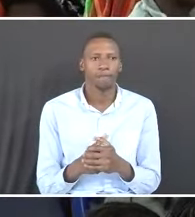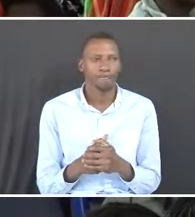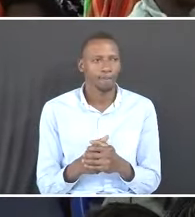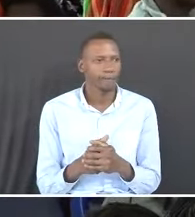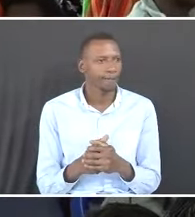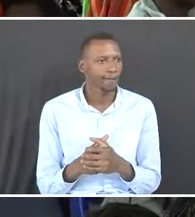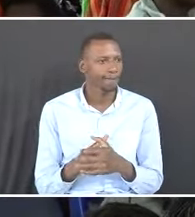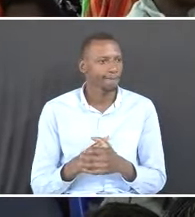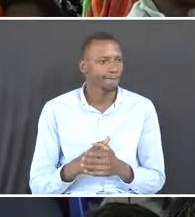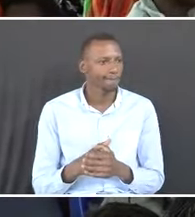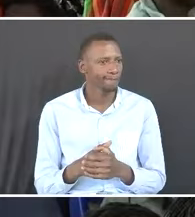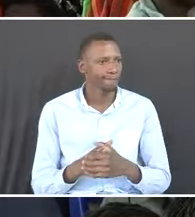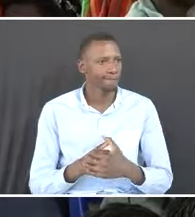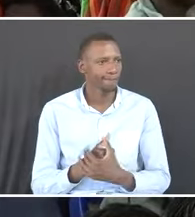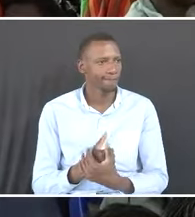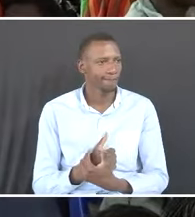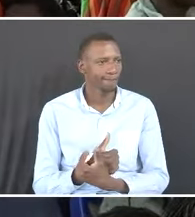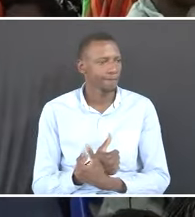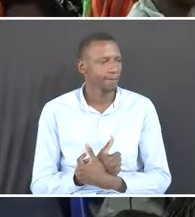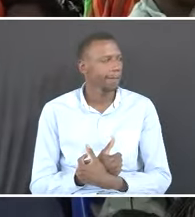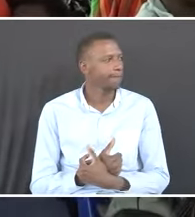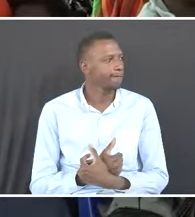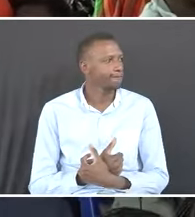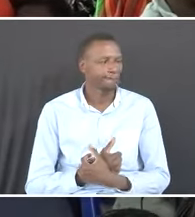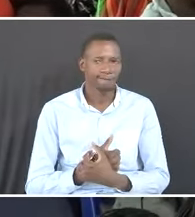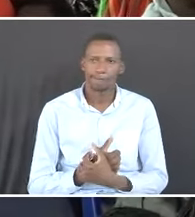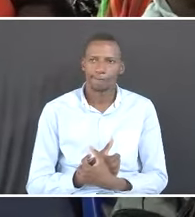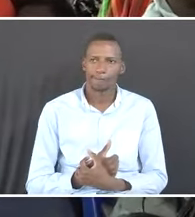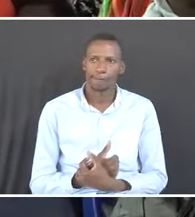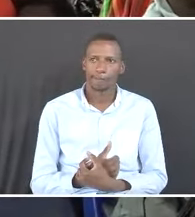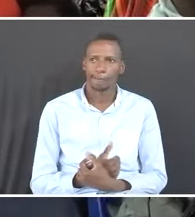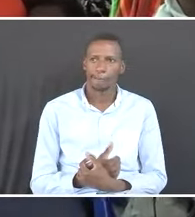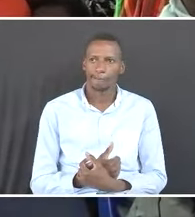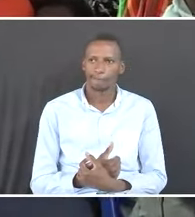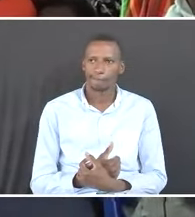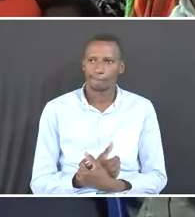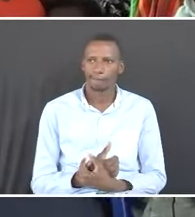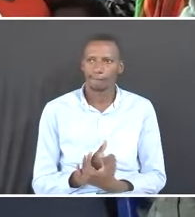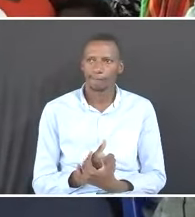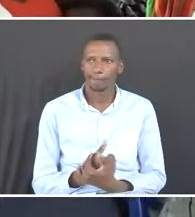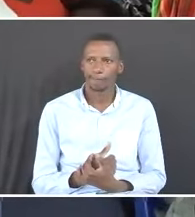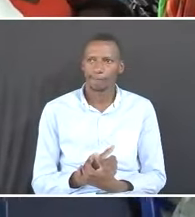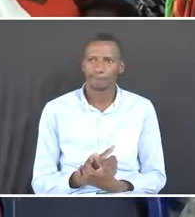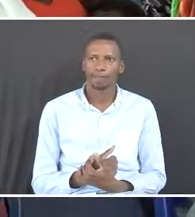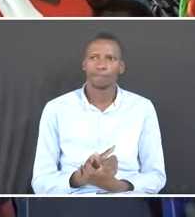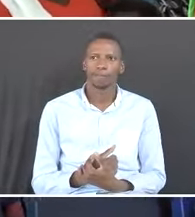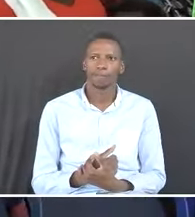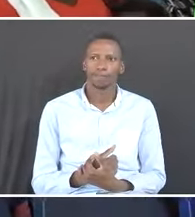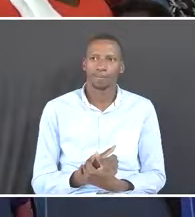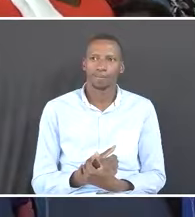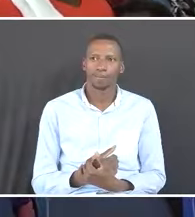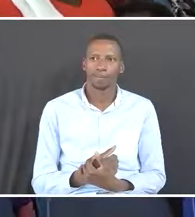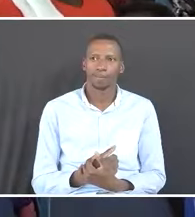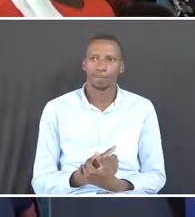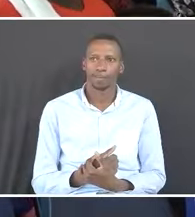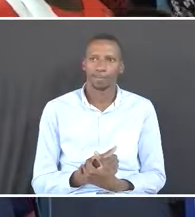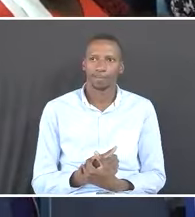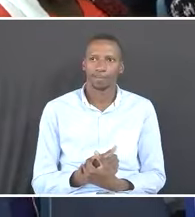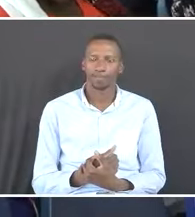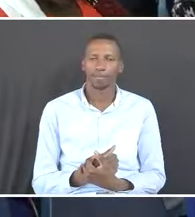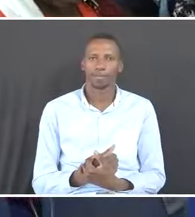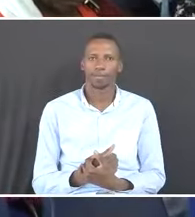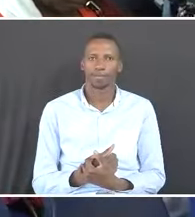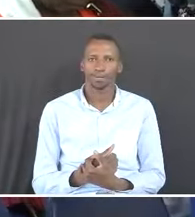George Bernard in the song, The Old Rugged Cross, is the hymn 159, as this challenge to all of